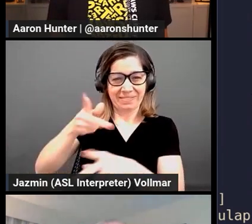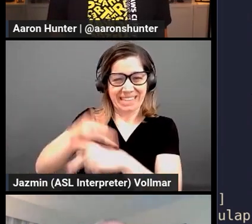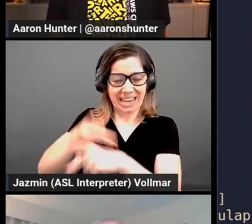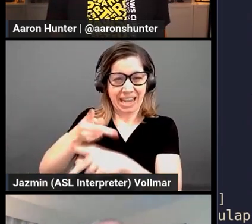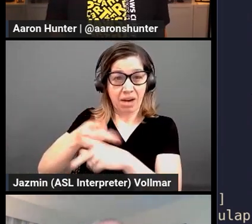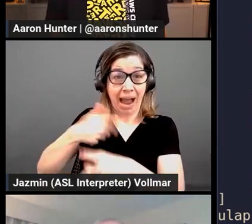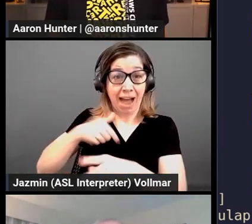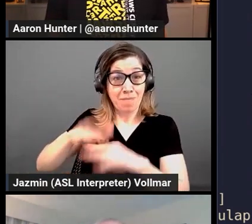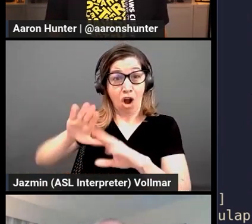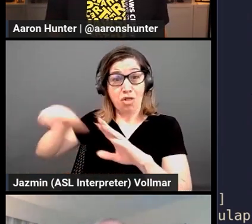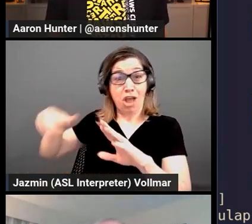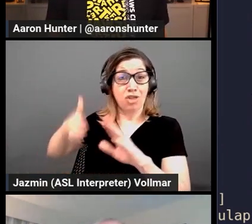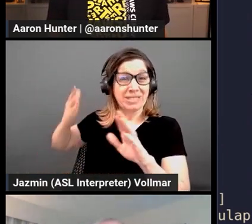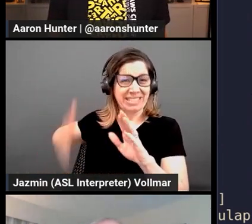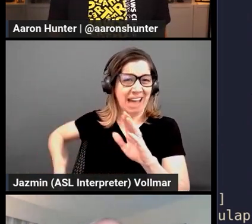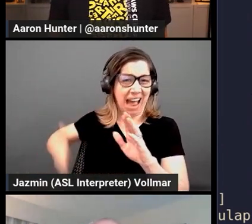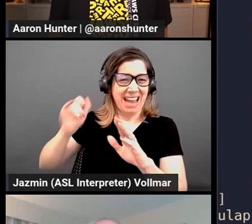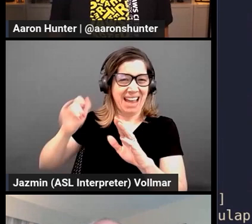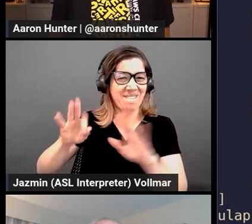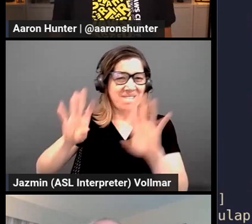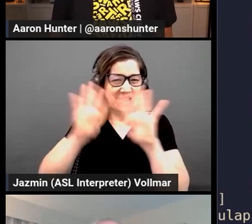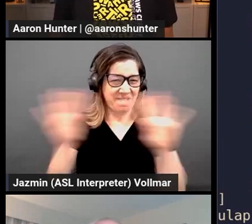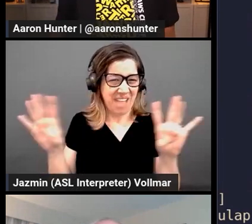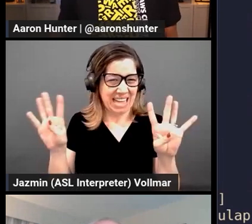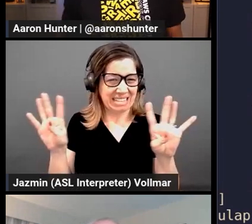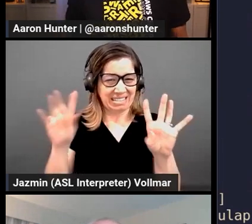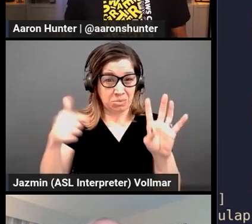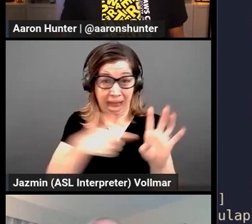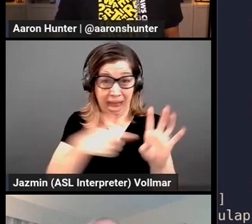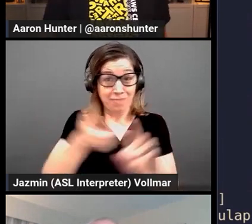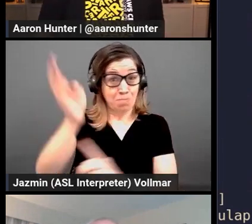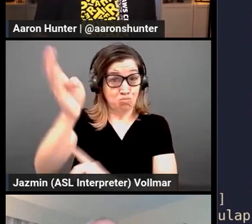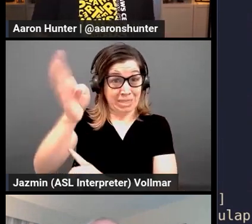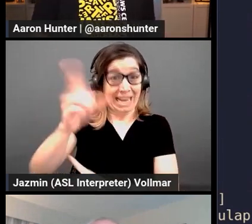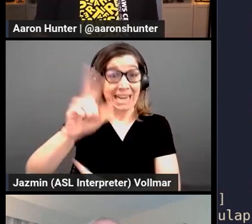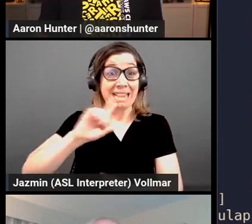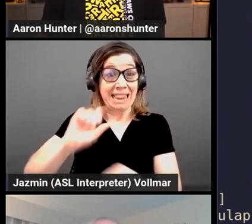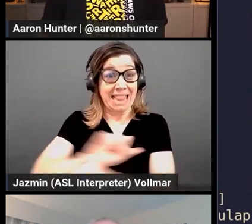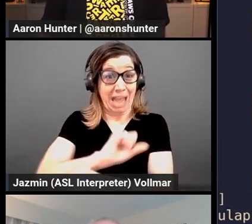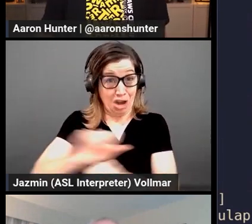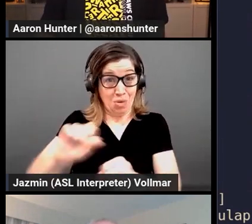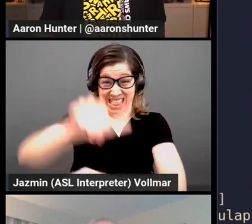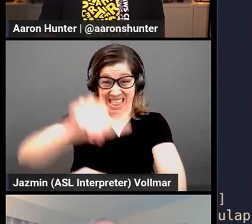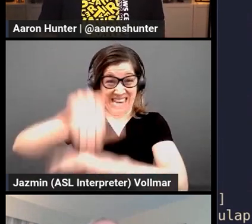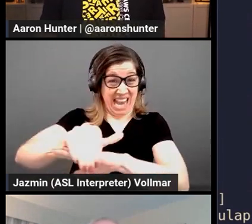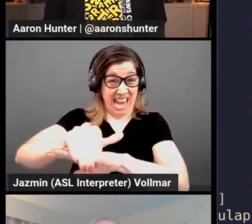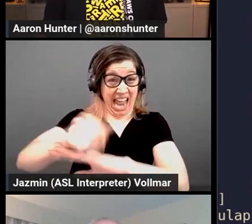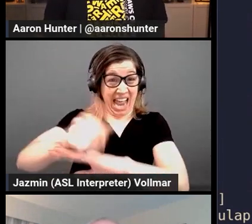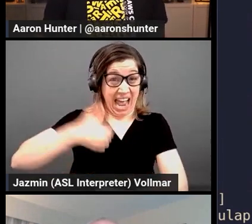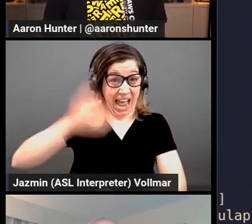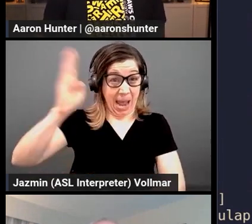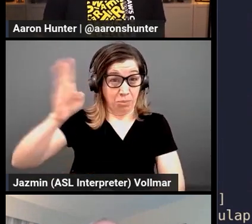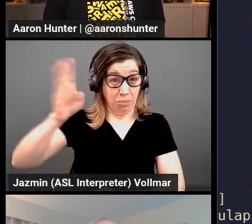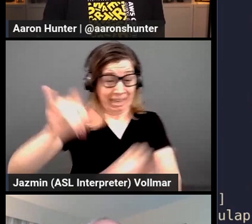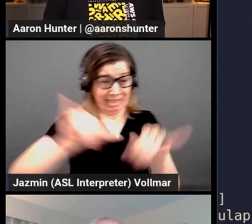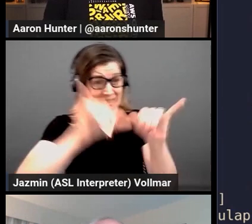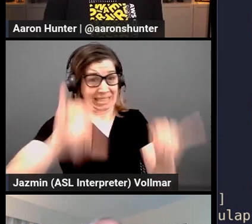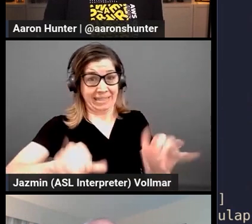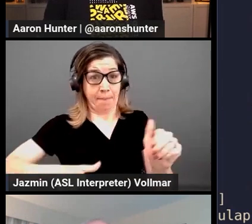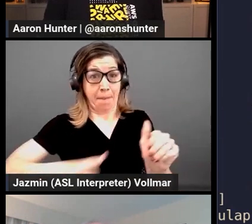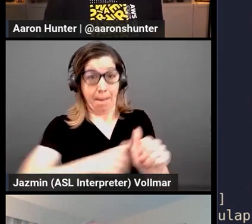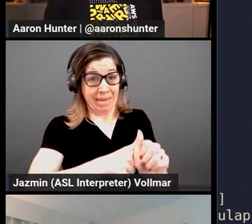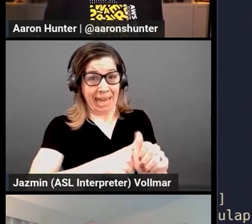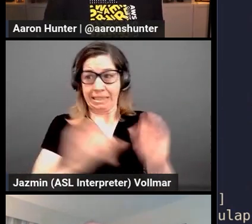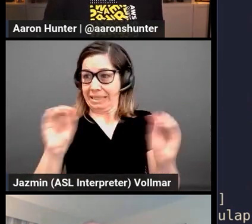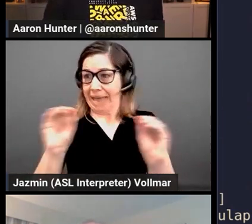side of the fence, right, where I've been presenting, and literally the night before I go on stage to present, there's been a bunch of system updates, and then Yeah, nothing works, exactly, right?